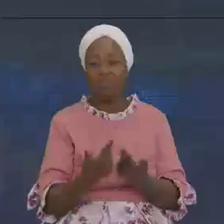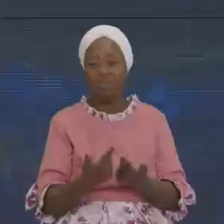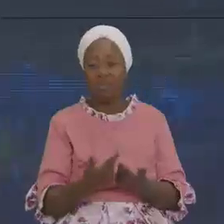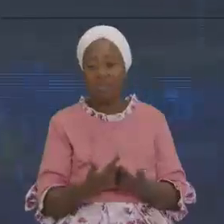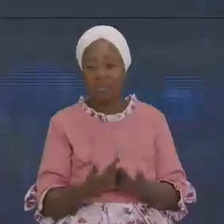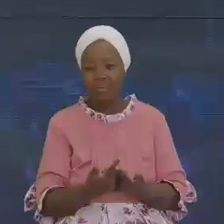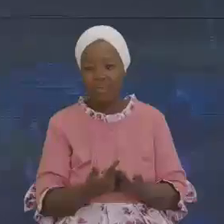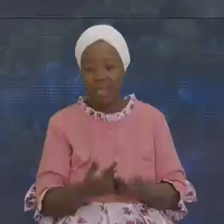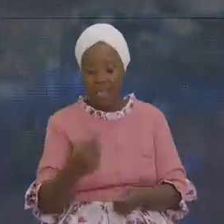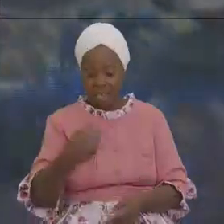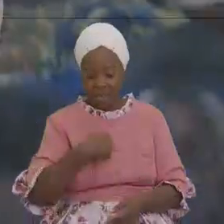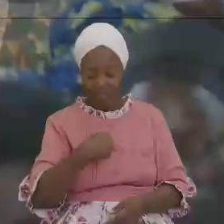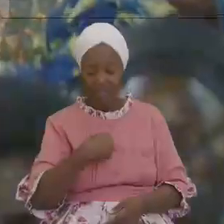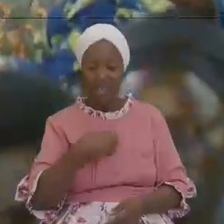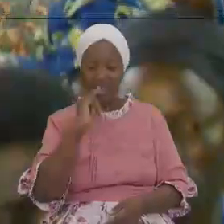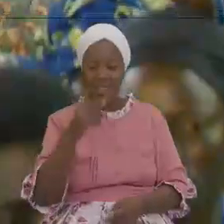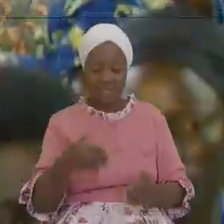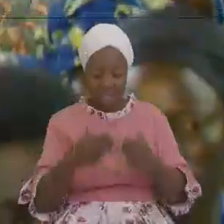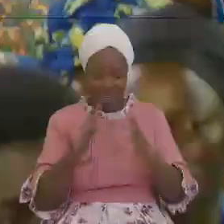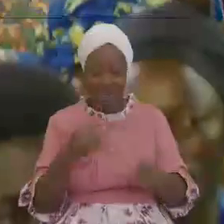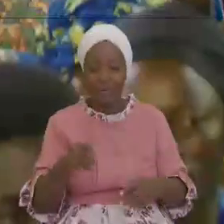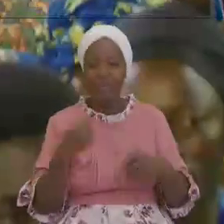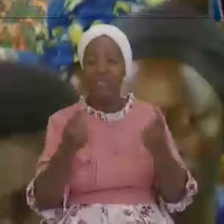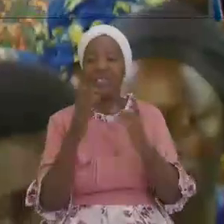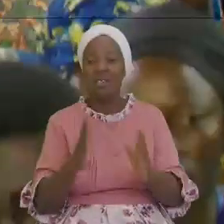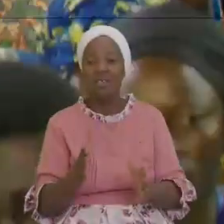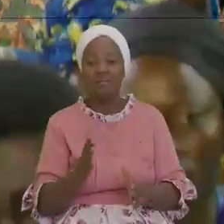I am the leader of the sinners.